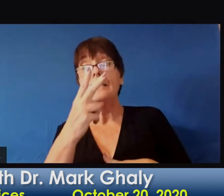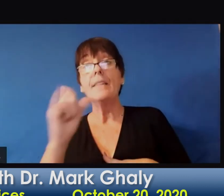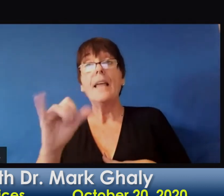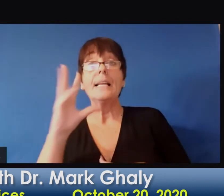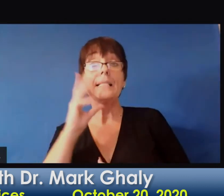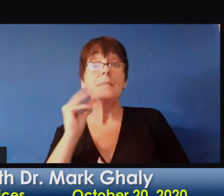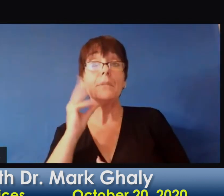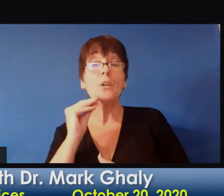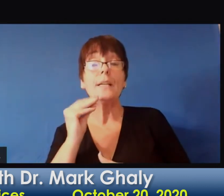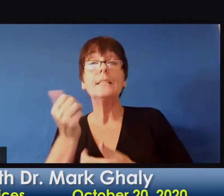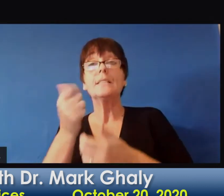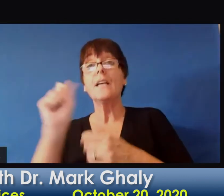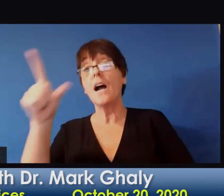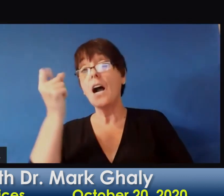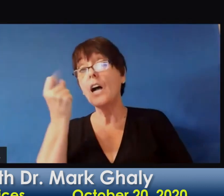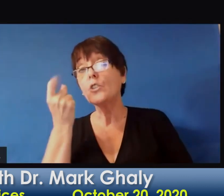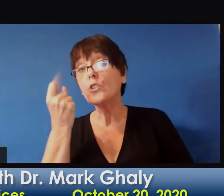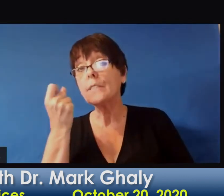here, understanding